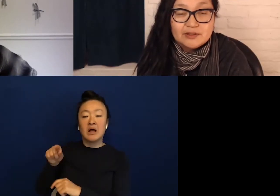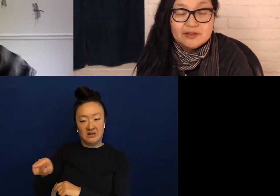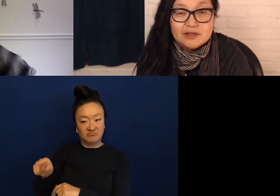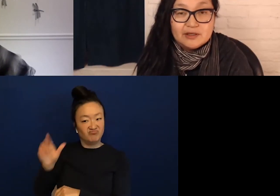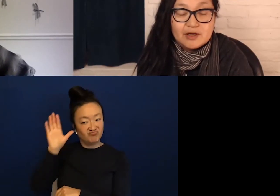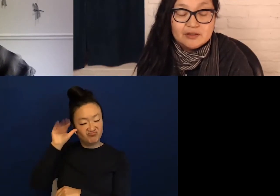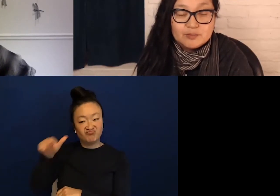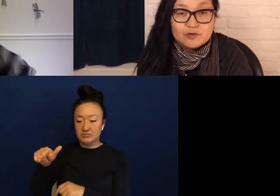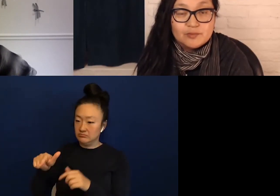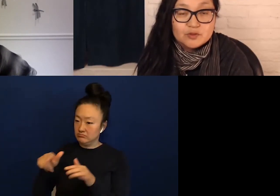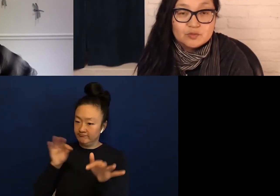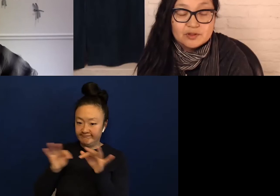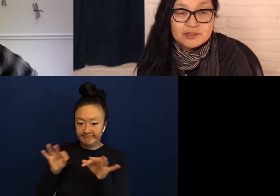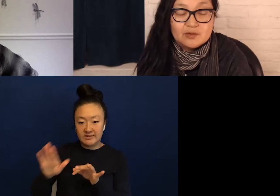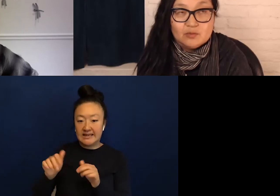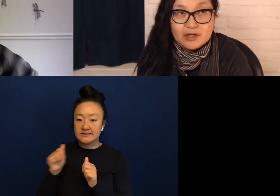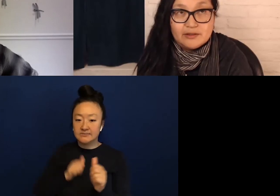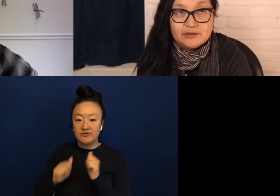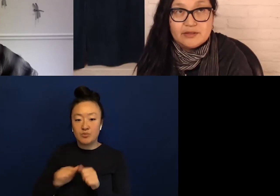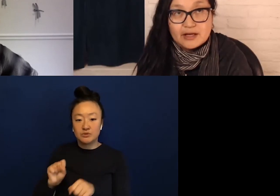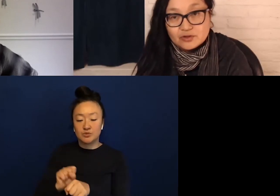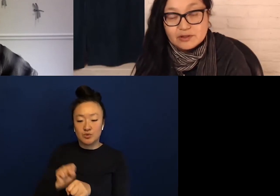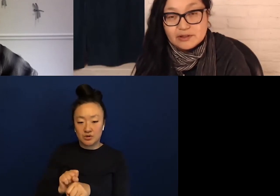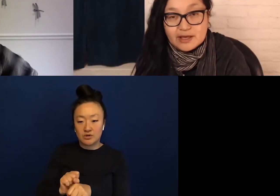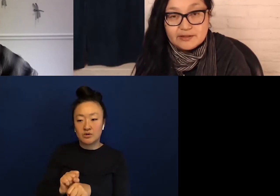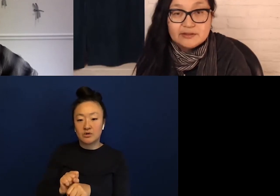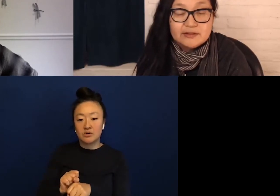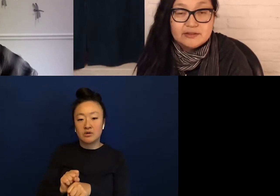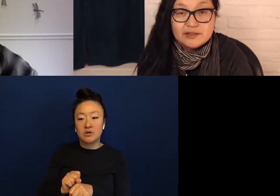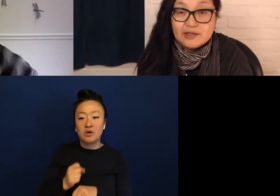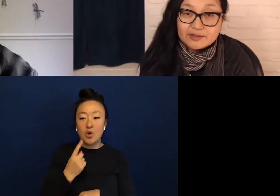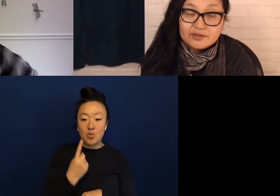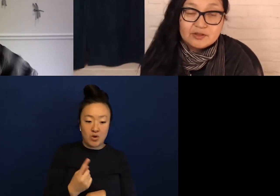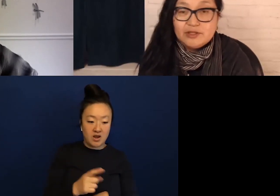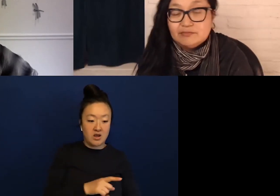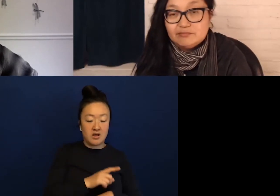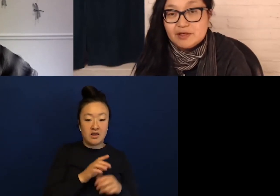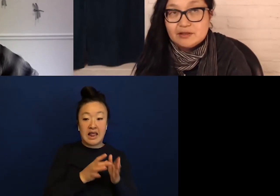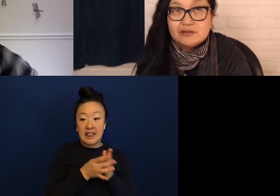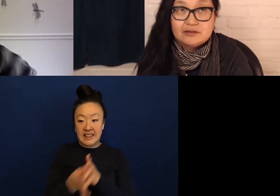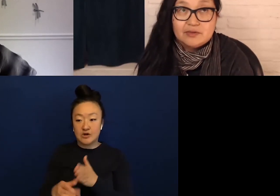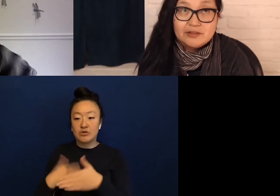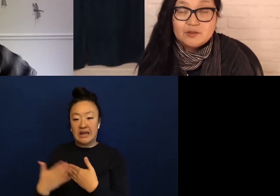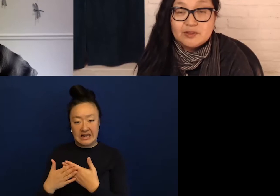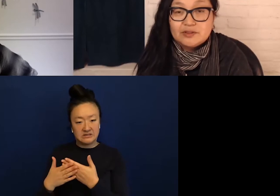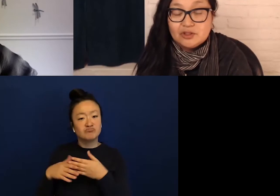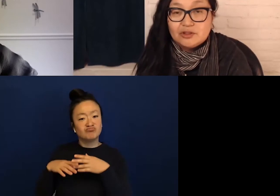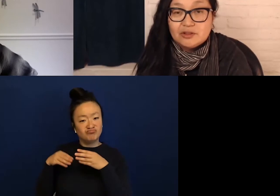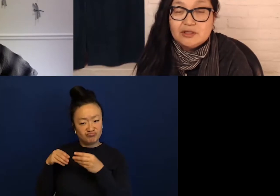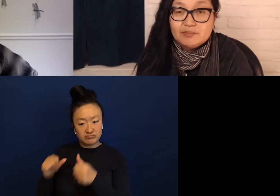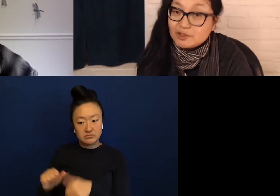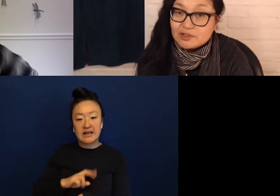described all his performance works that one naturally led to the next. So we can think, well, he spent